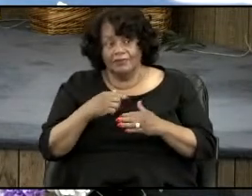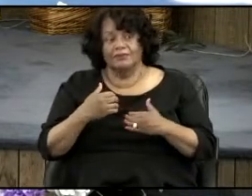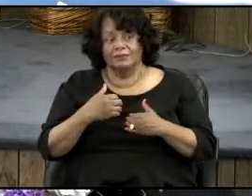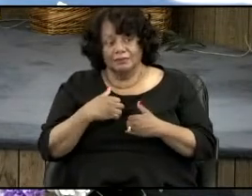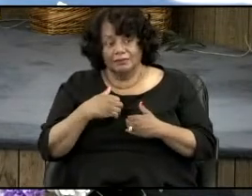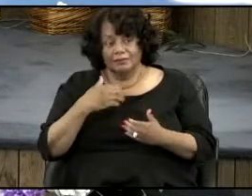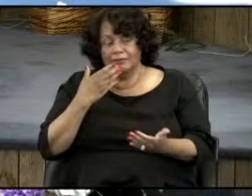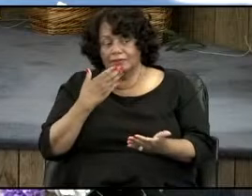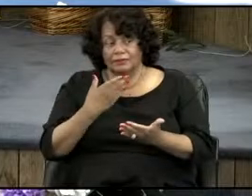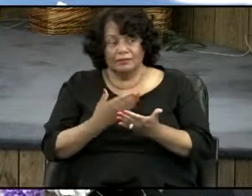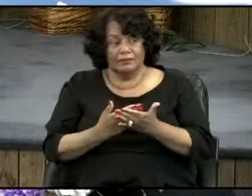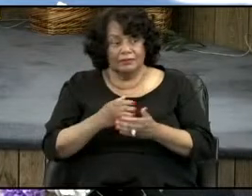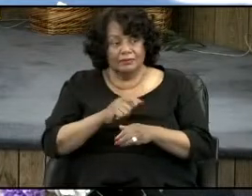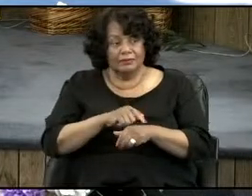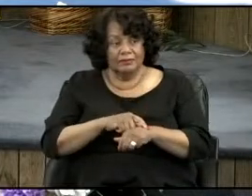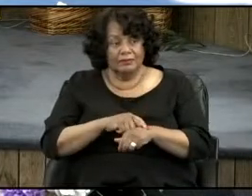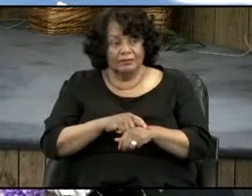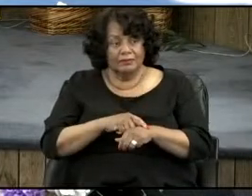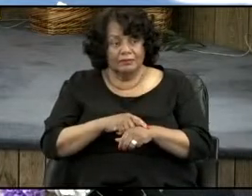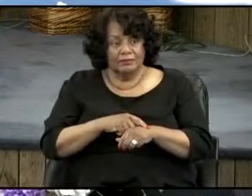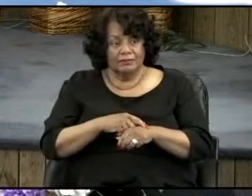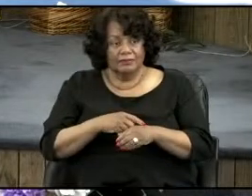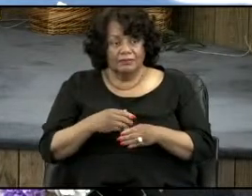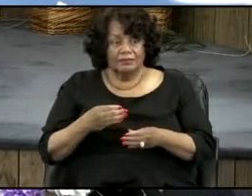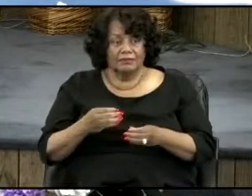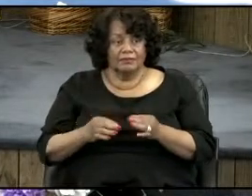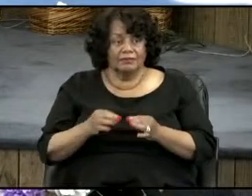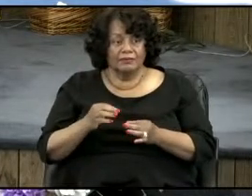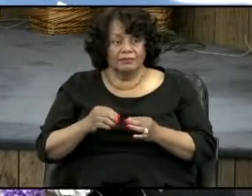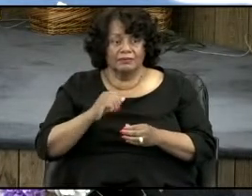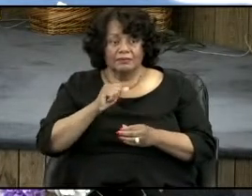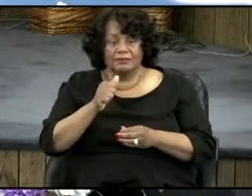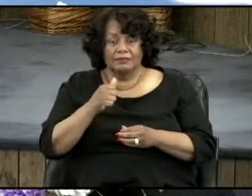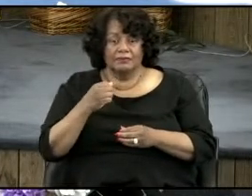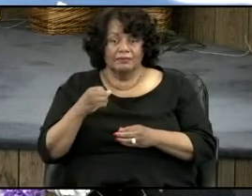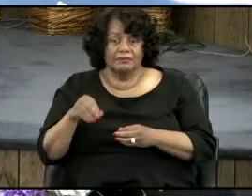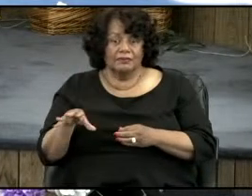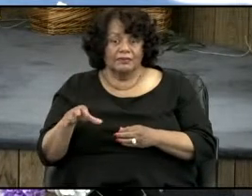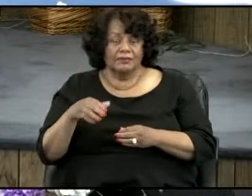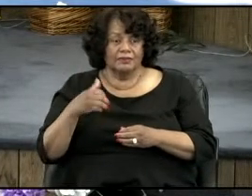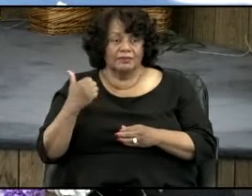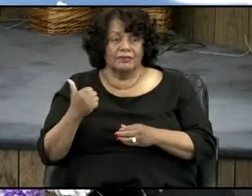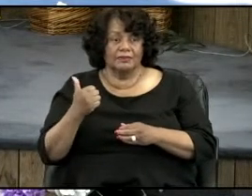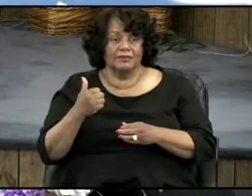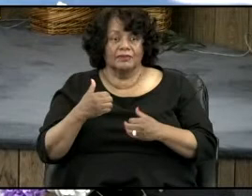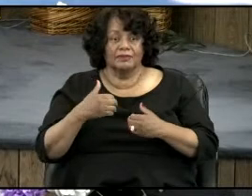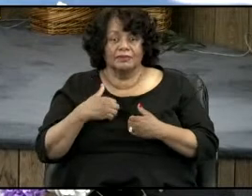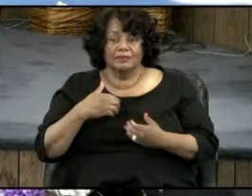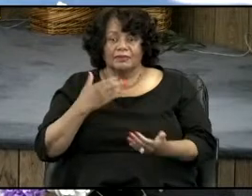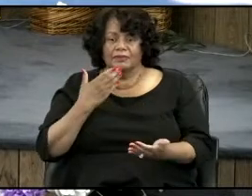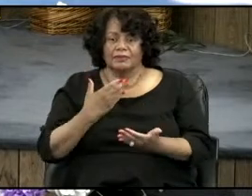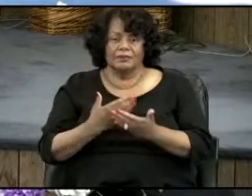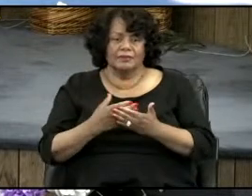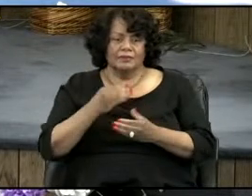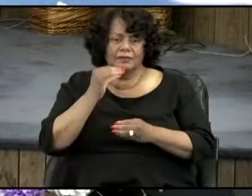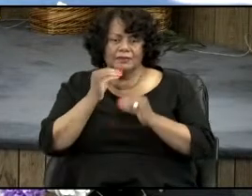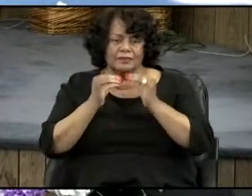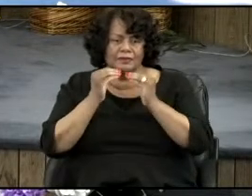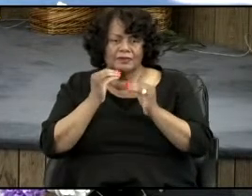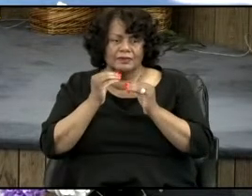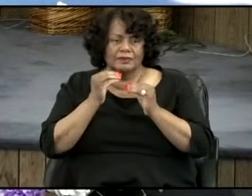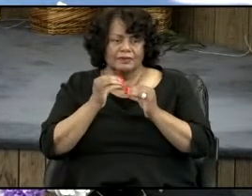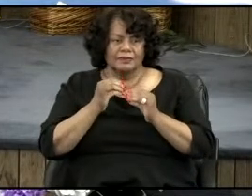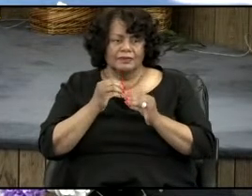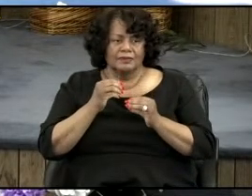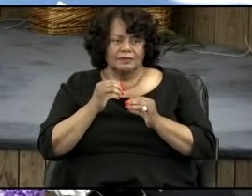time. If nothing else, we're going to have us a nice, good meal. Those who we have paid for our tickets, we are ready to